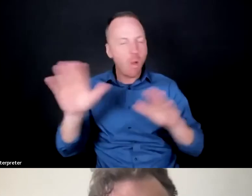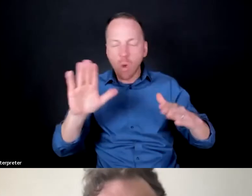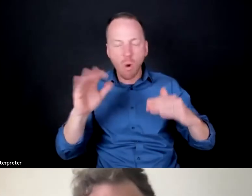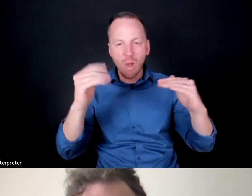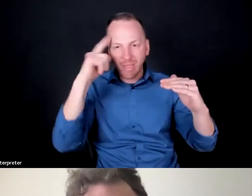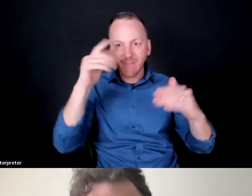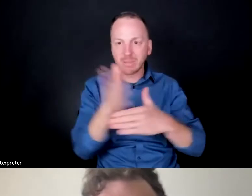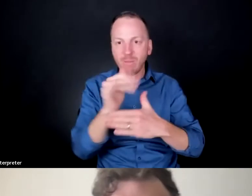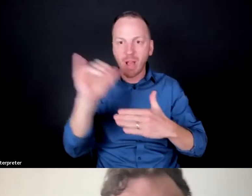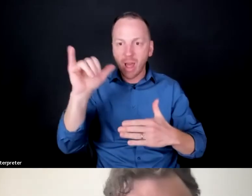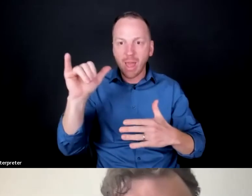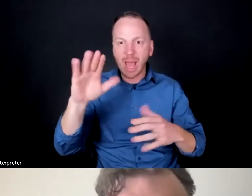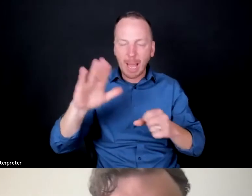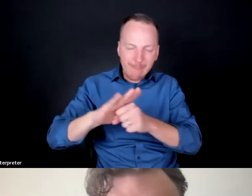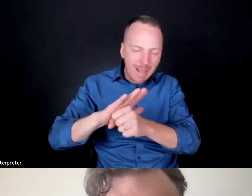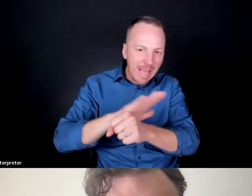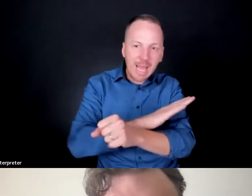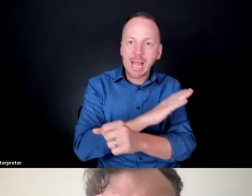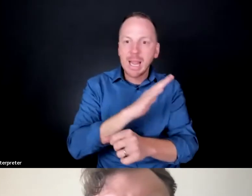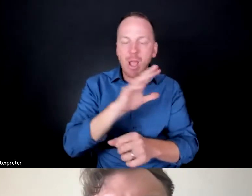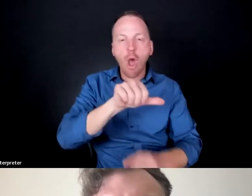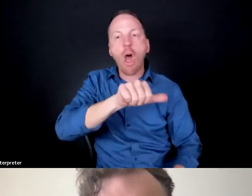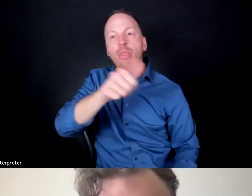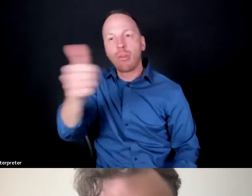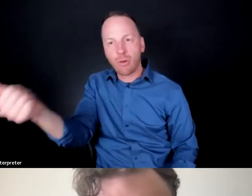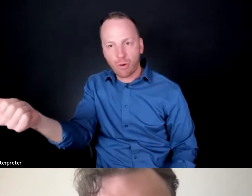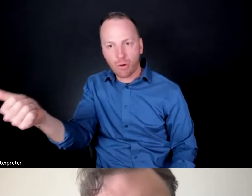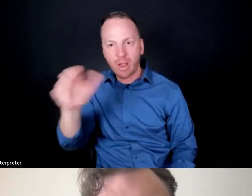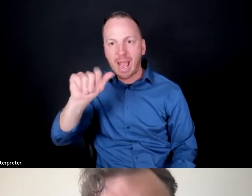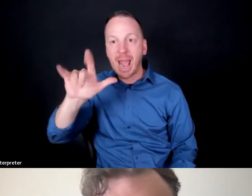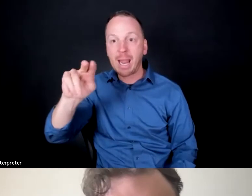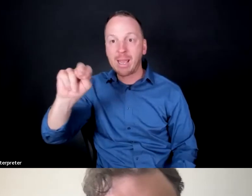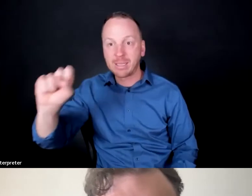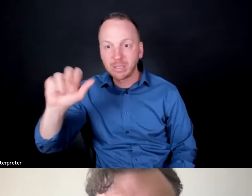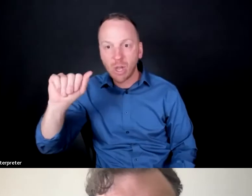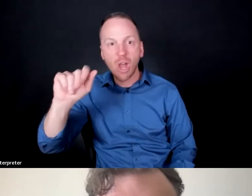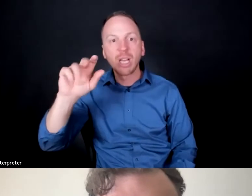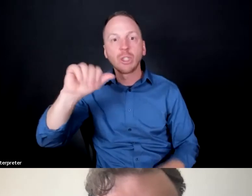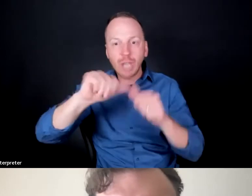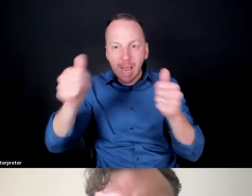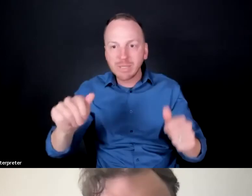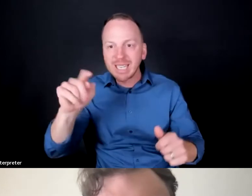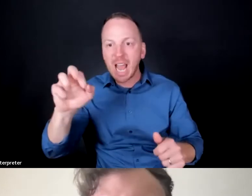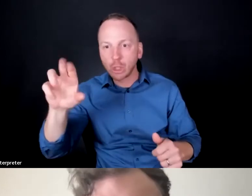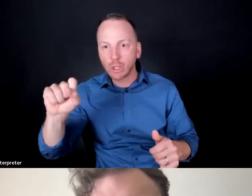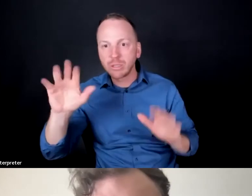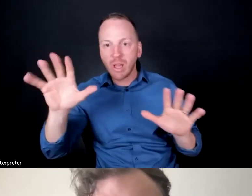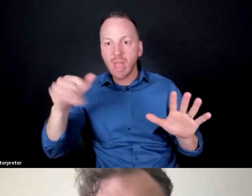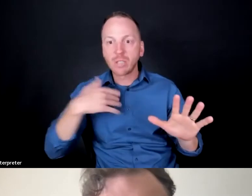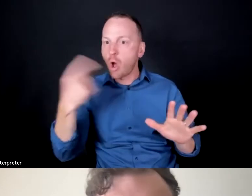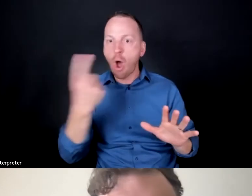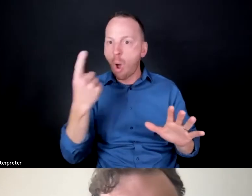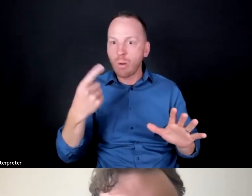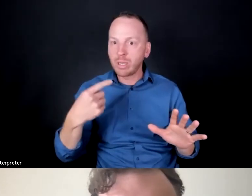a spectrum of like just completely other, like aliens or textures or shapes, which has always